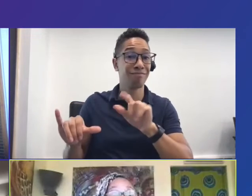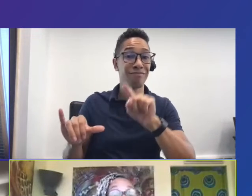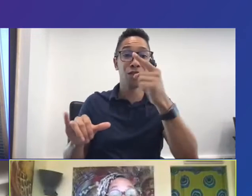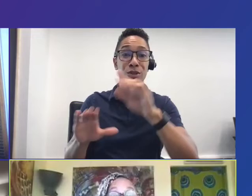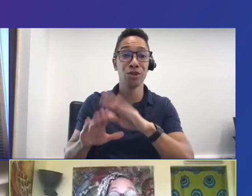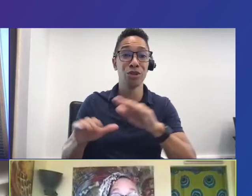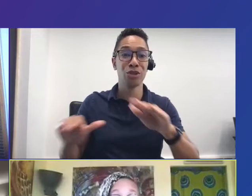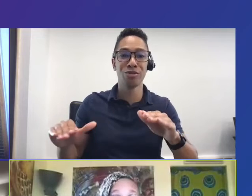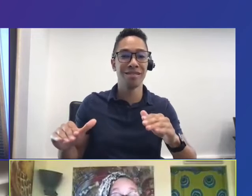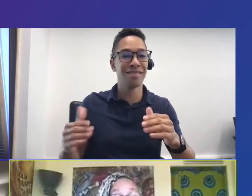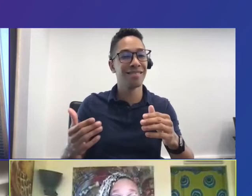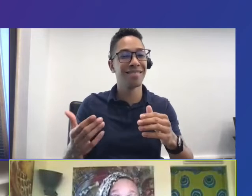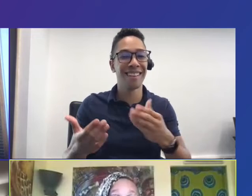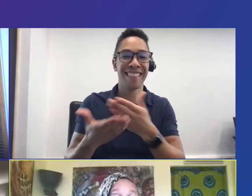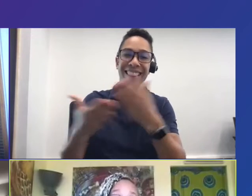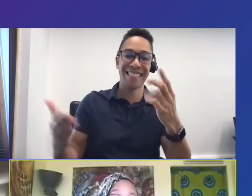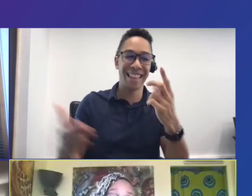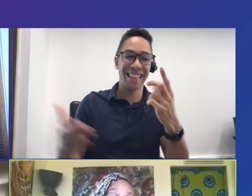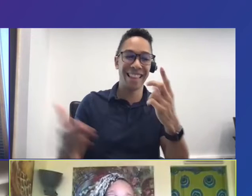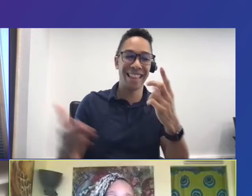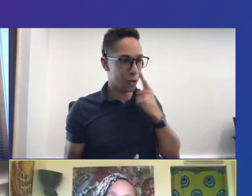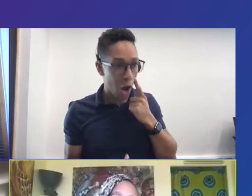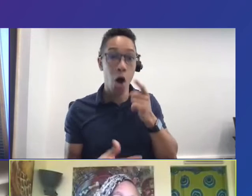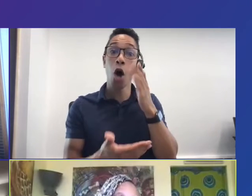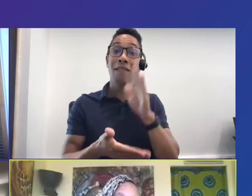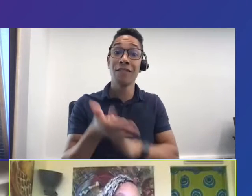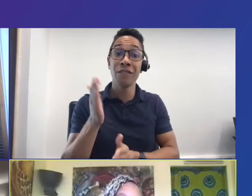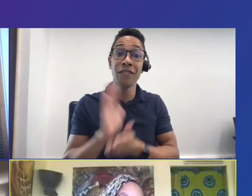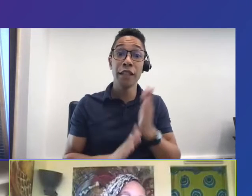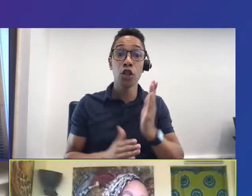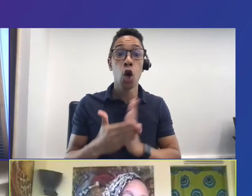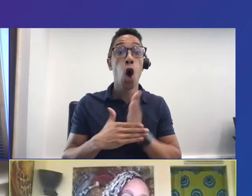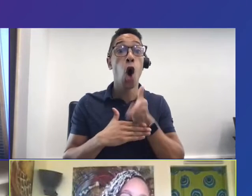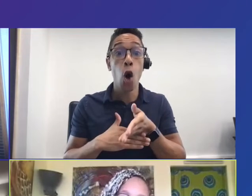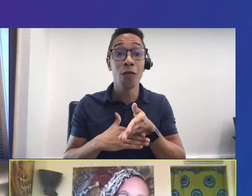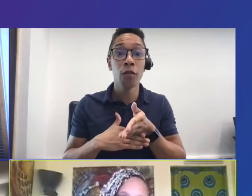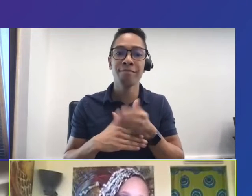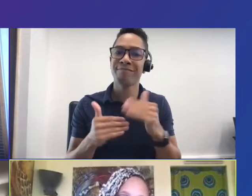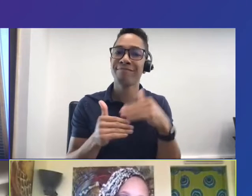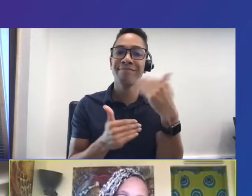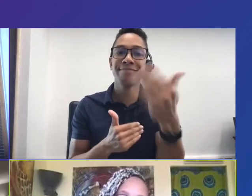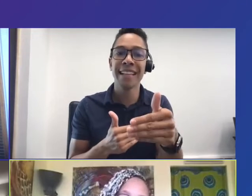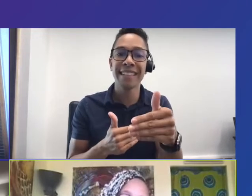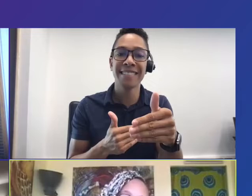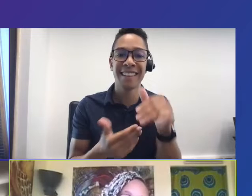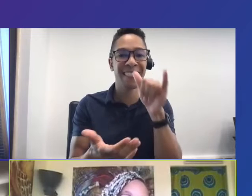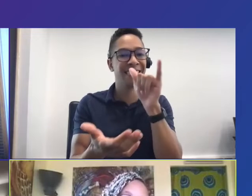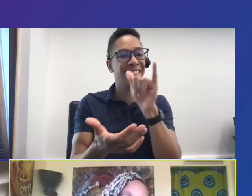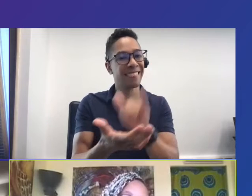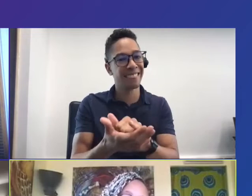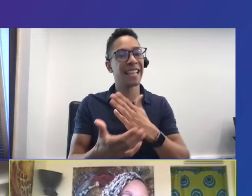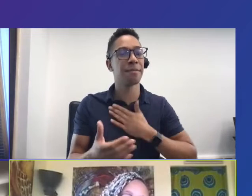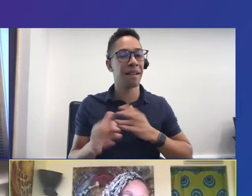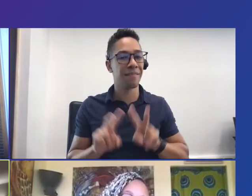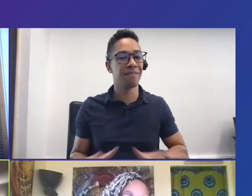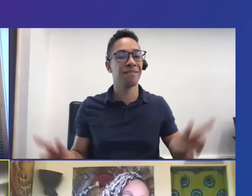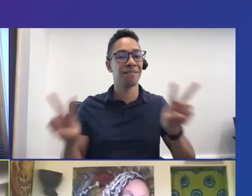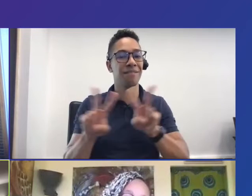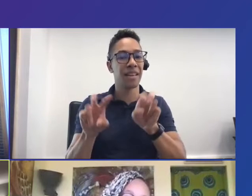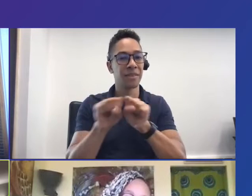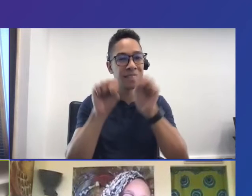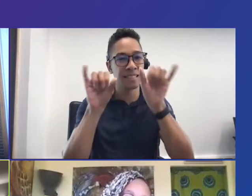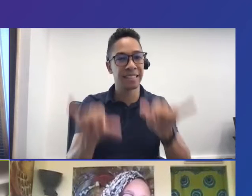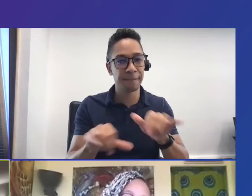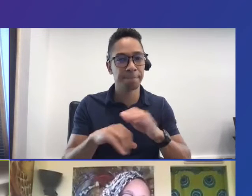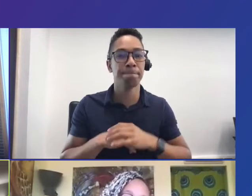just like, they saw it, it's over, it's done, move to the next thing. Like, that's not sensical in my value system. Yeah.